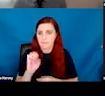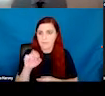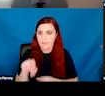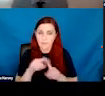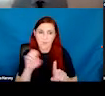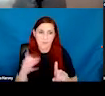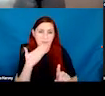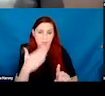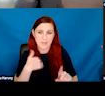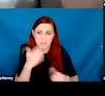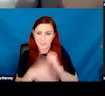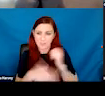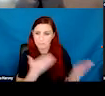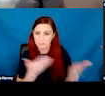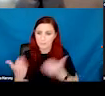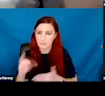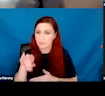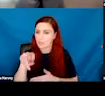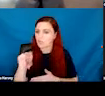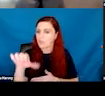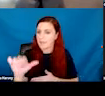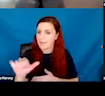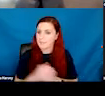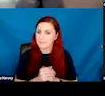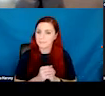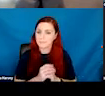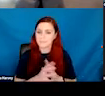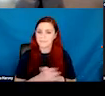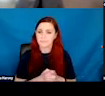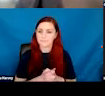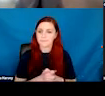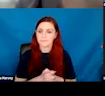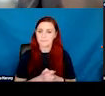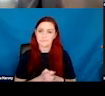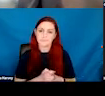Thank you very much for your time. I'll pass you over to my colleague, Caitríona.